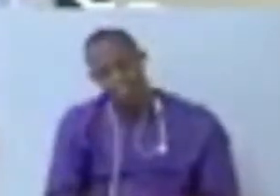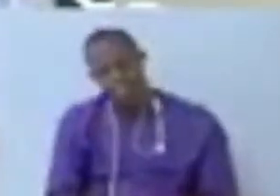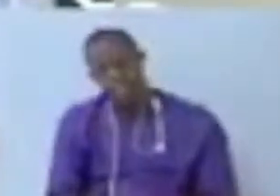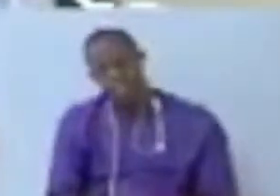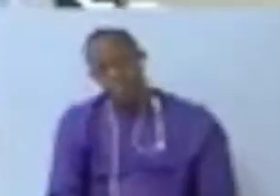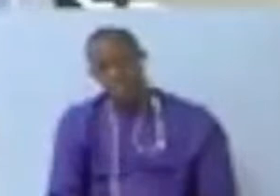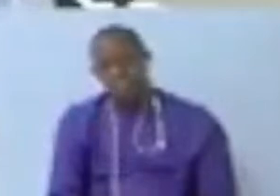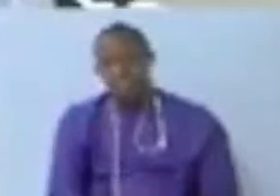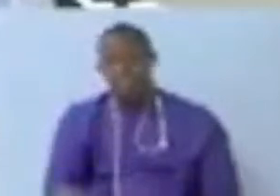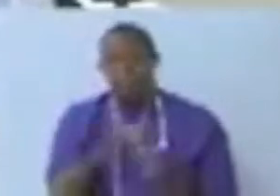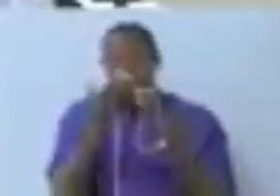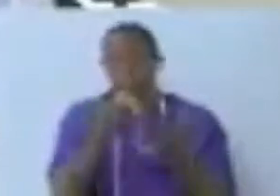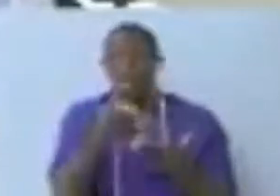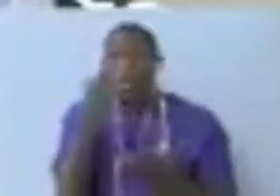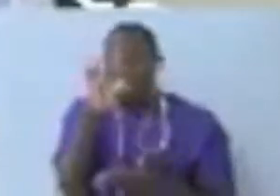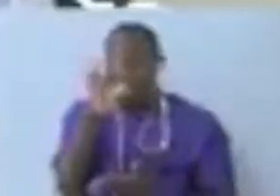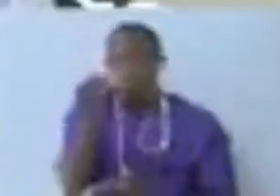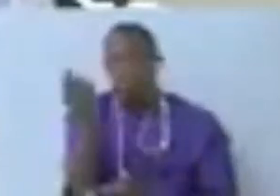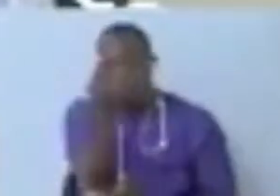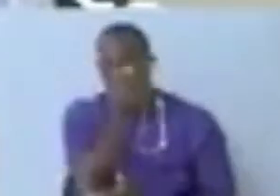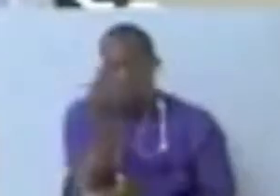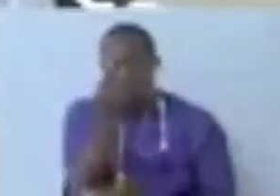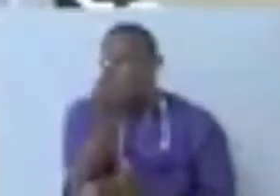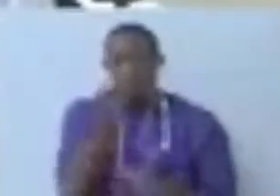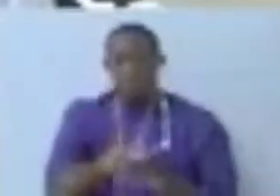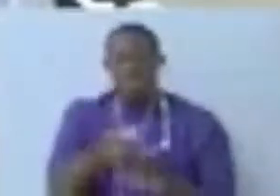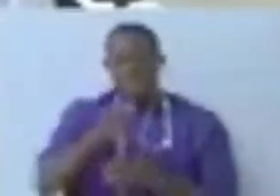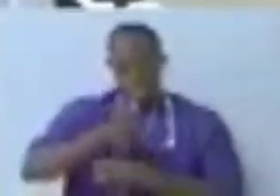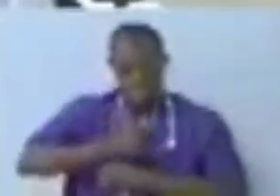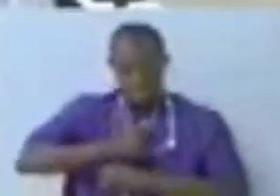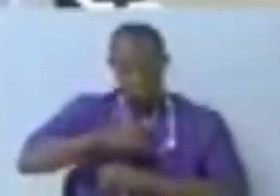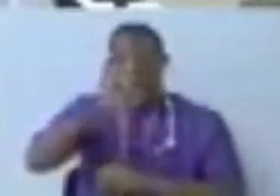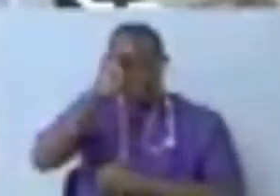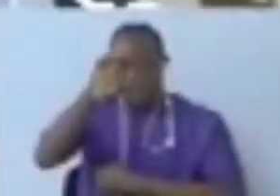So if it was only Interior Minister who was mentioned,